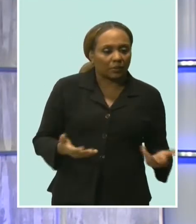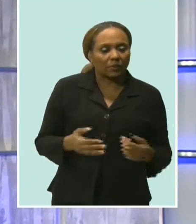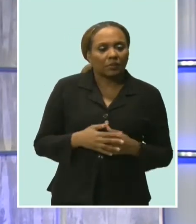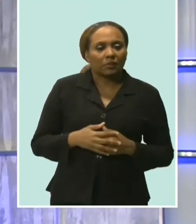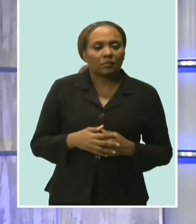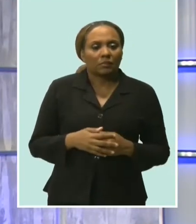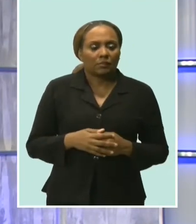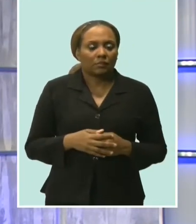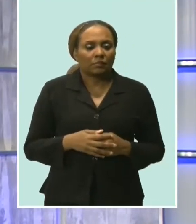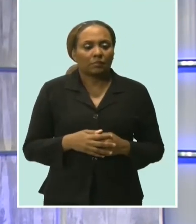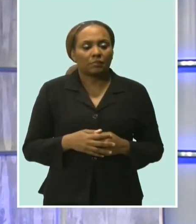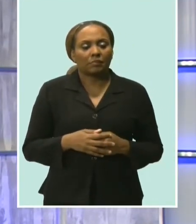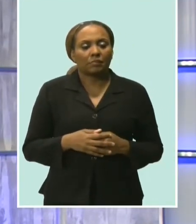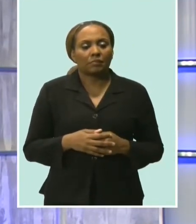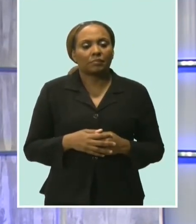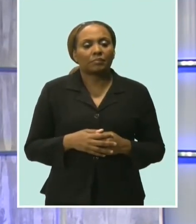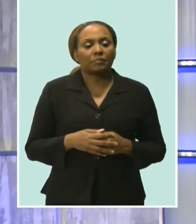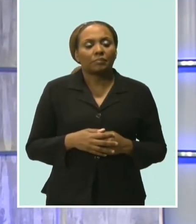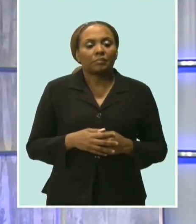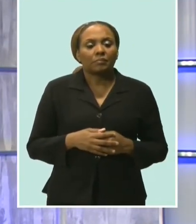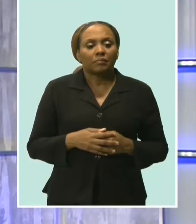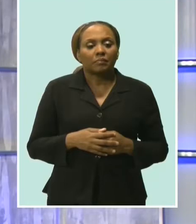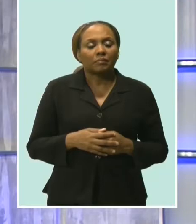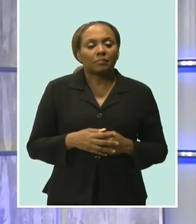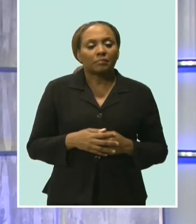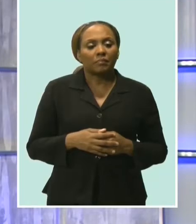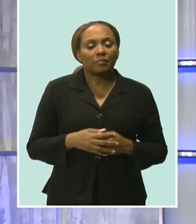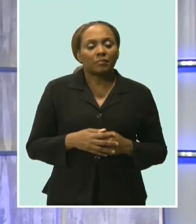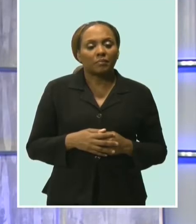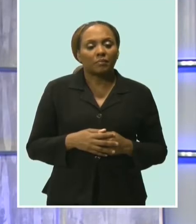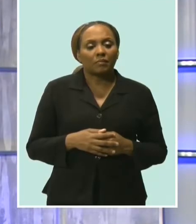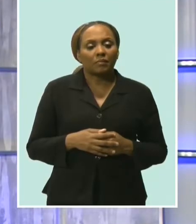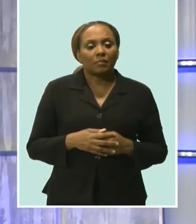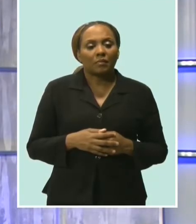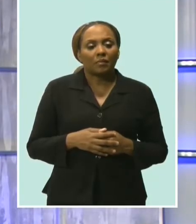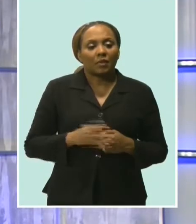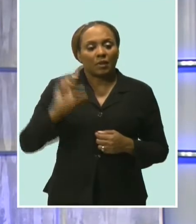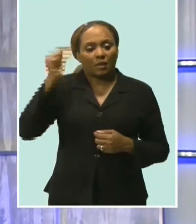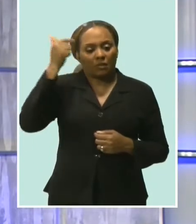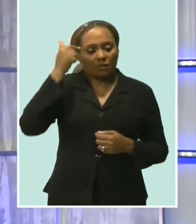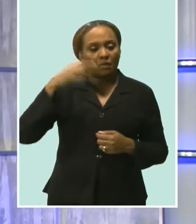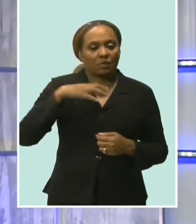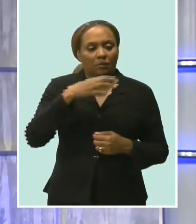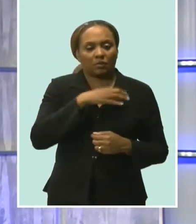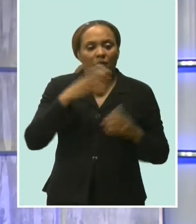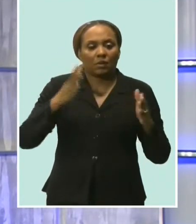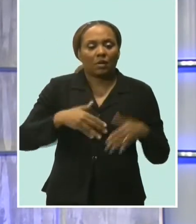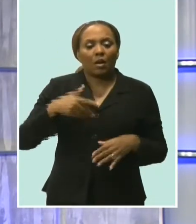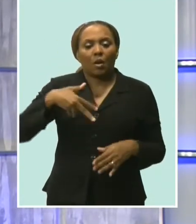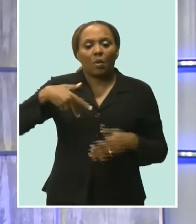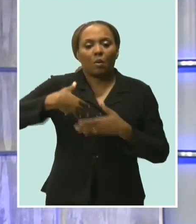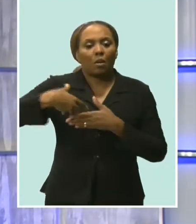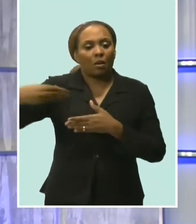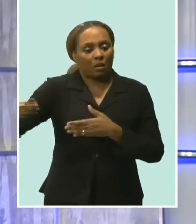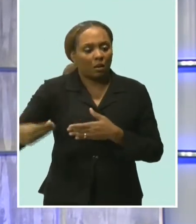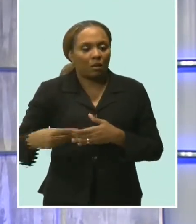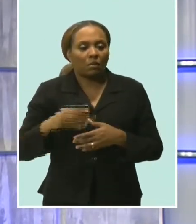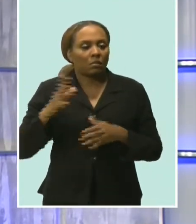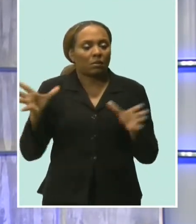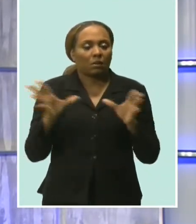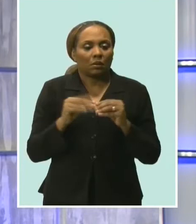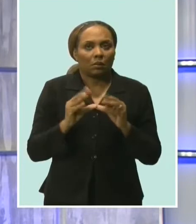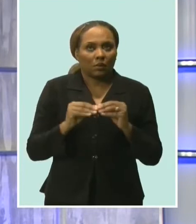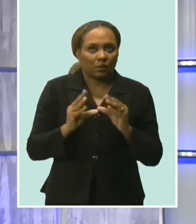Singh. Reports indicate that the government-aligned commissioners walked out of the meeting when the CEO was requested to present